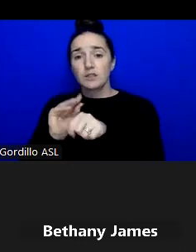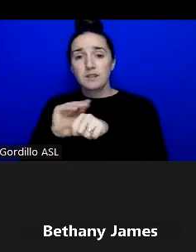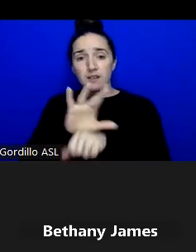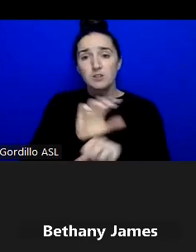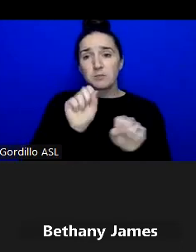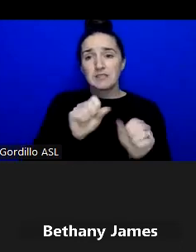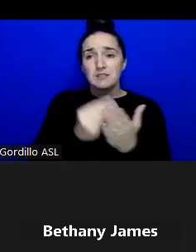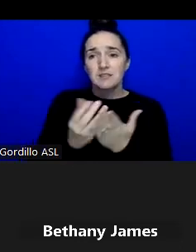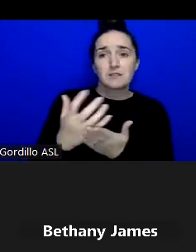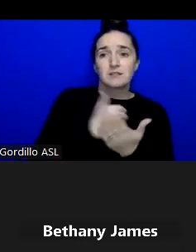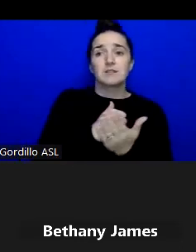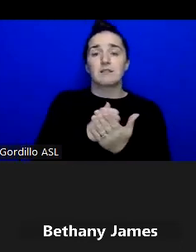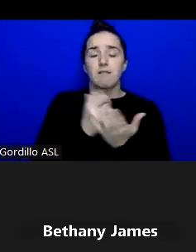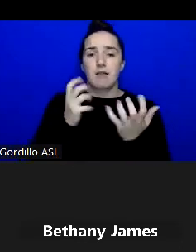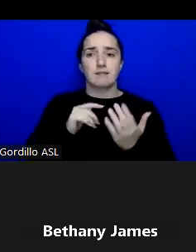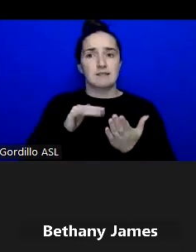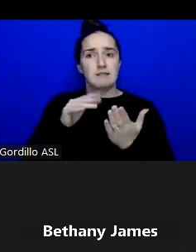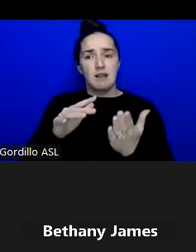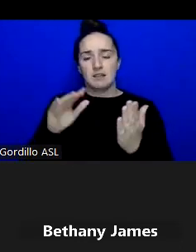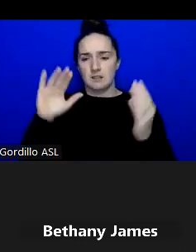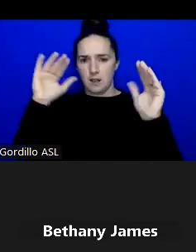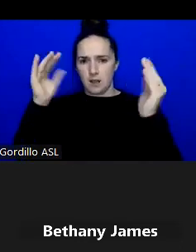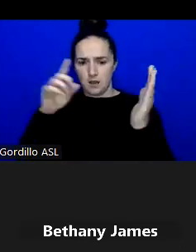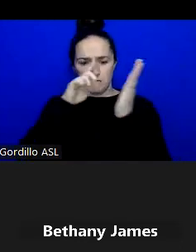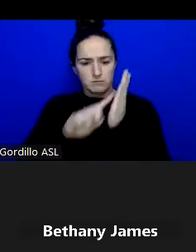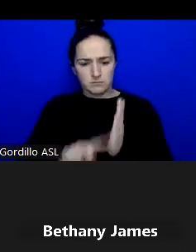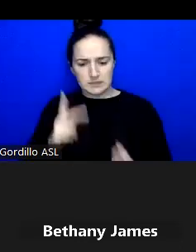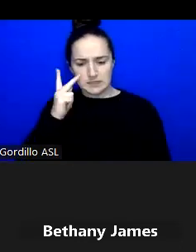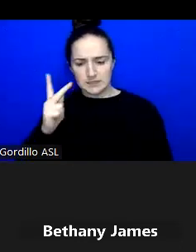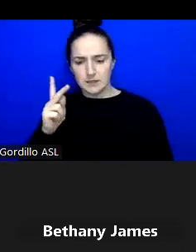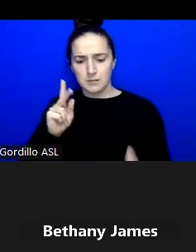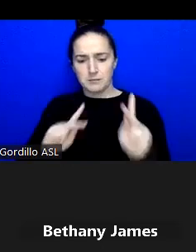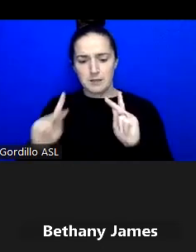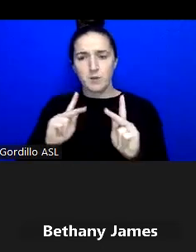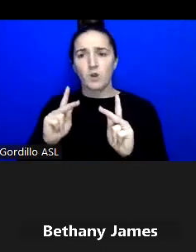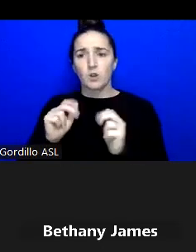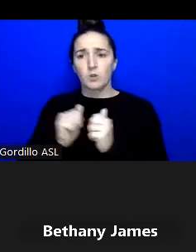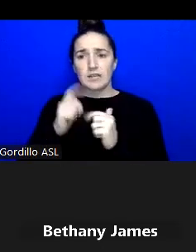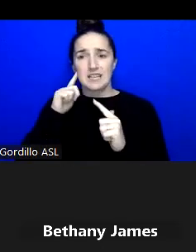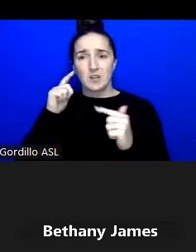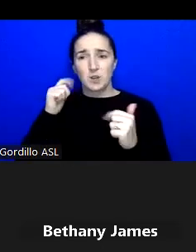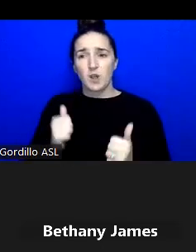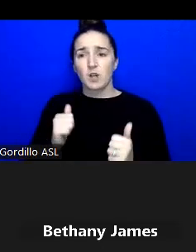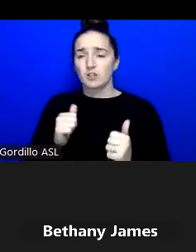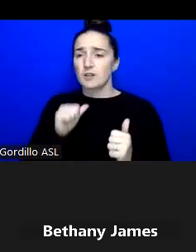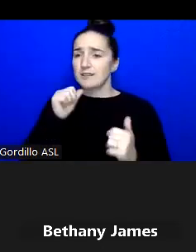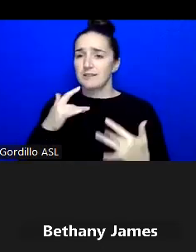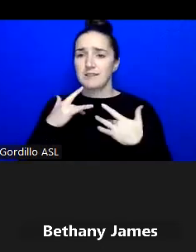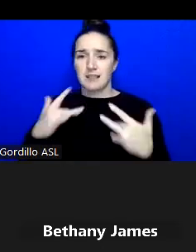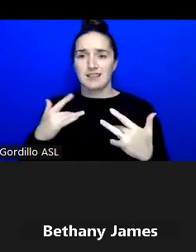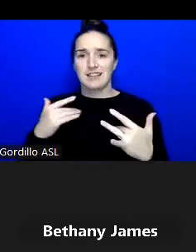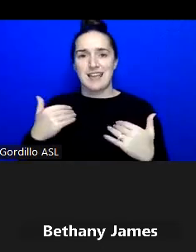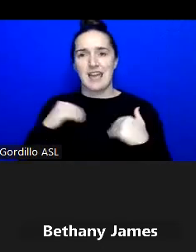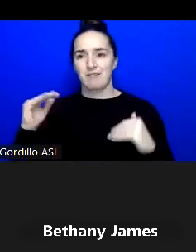of studies that have looked at that and found that people that have hearing loss are not as likely to have the same level of income as